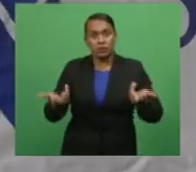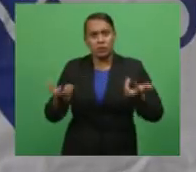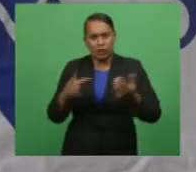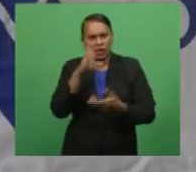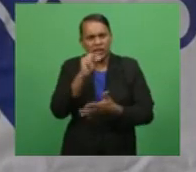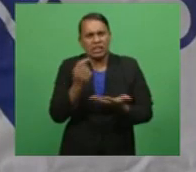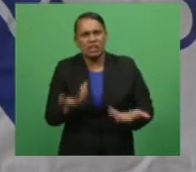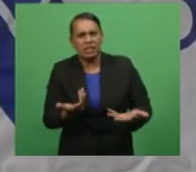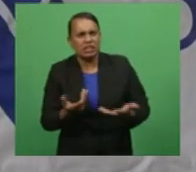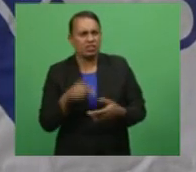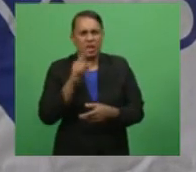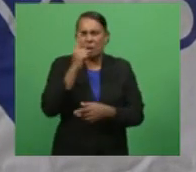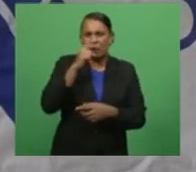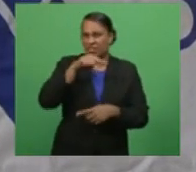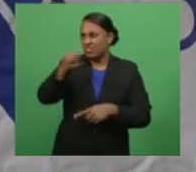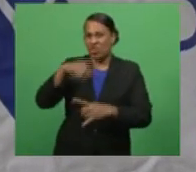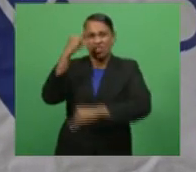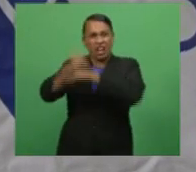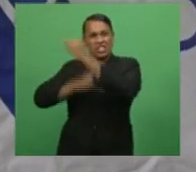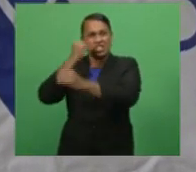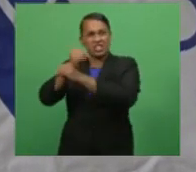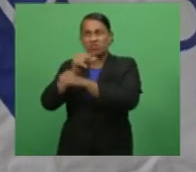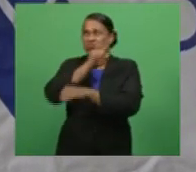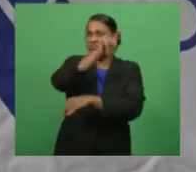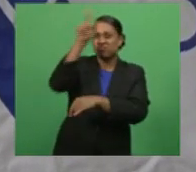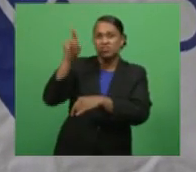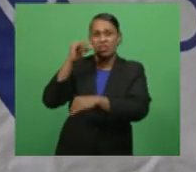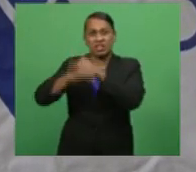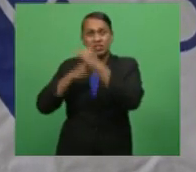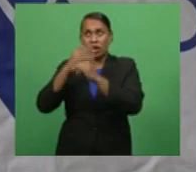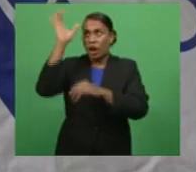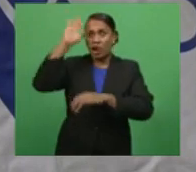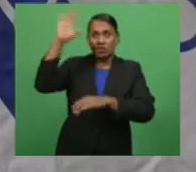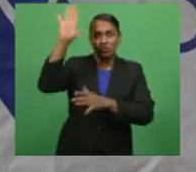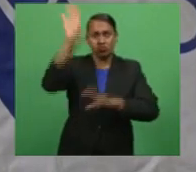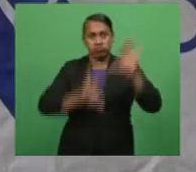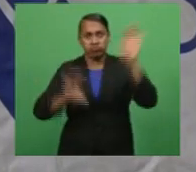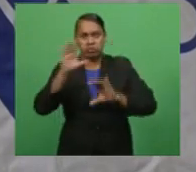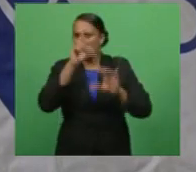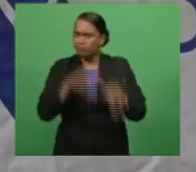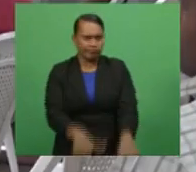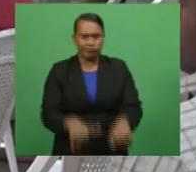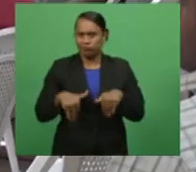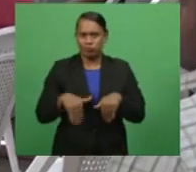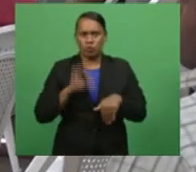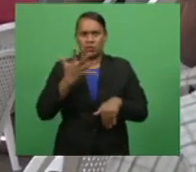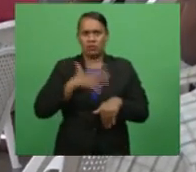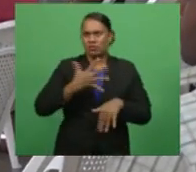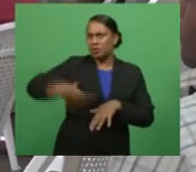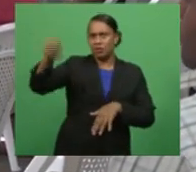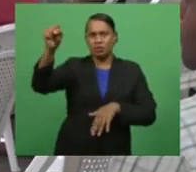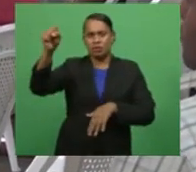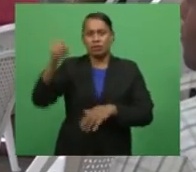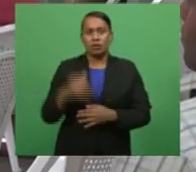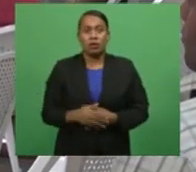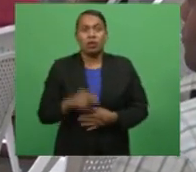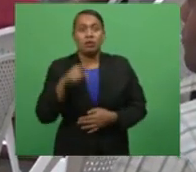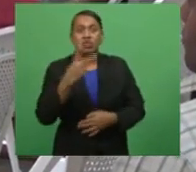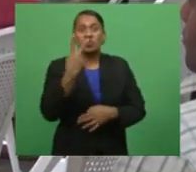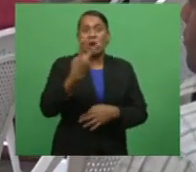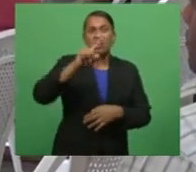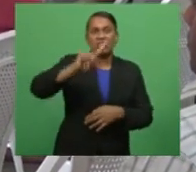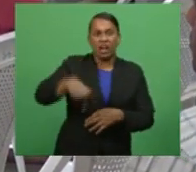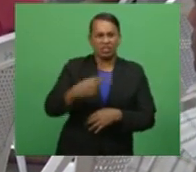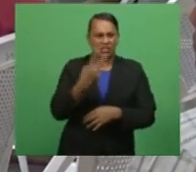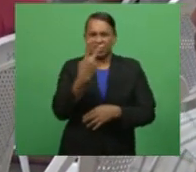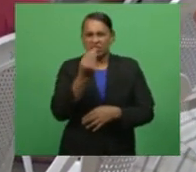its overseas branches, which are the largest chunk of their campaign contributors. Estimates are that 2/3 of funding will be lost from